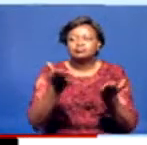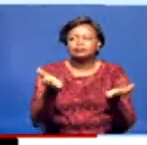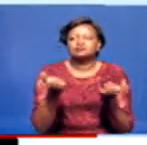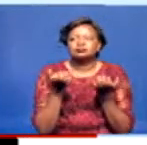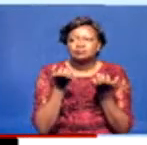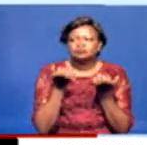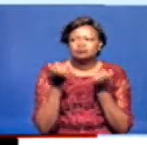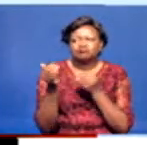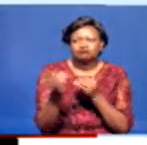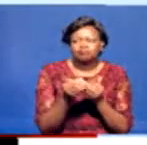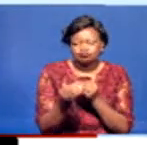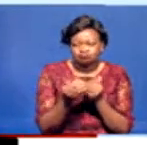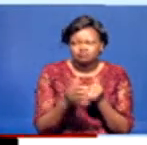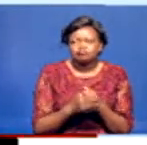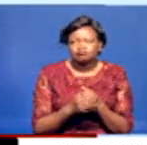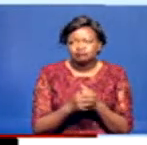almost,